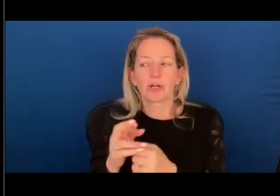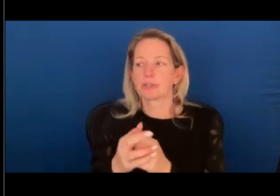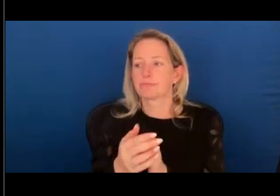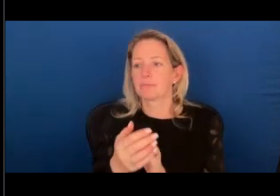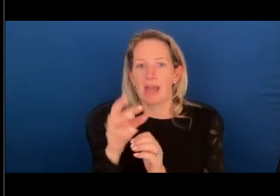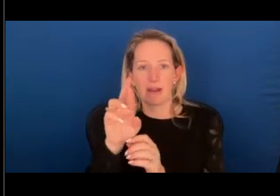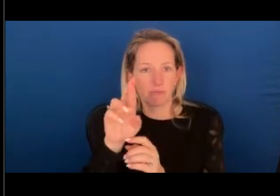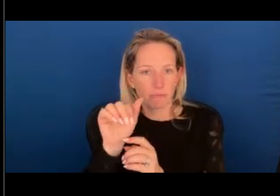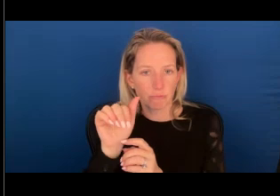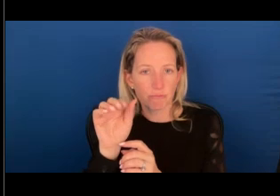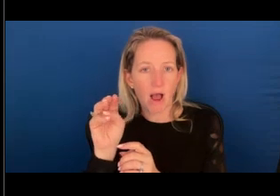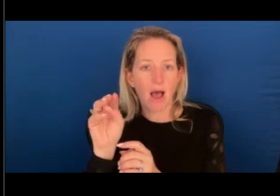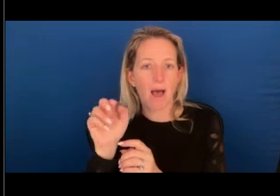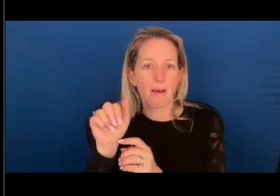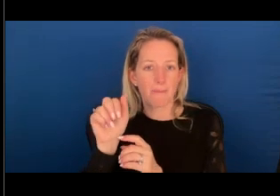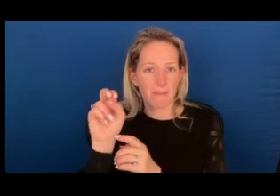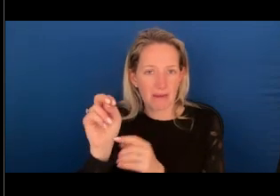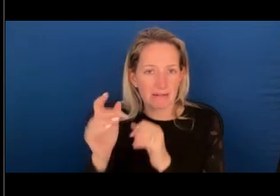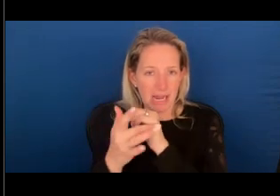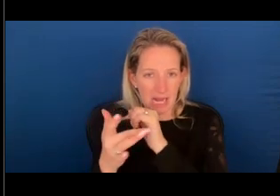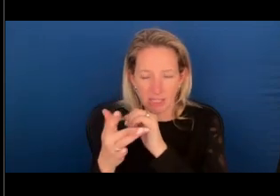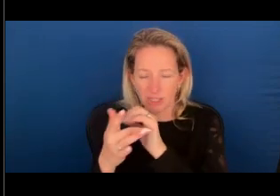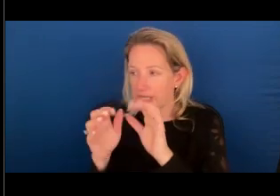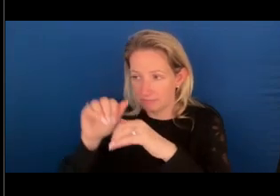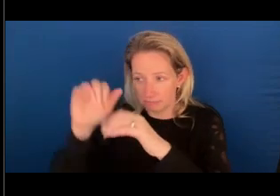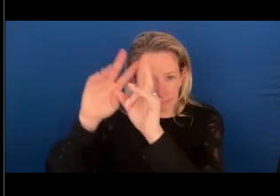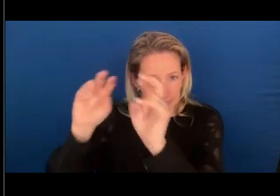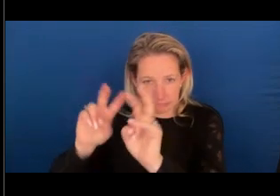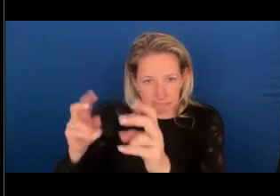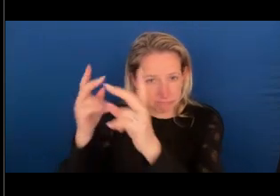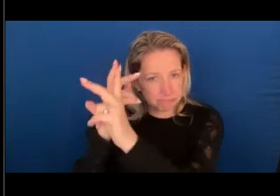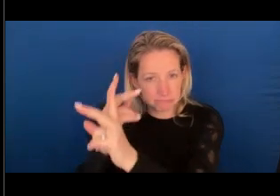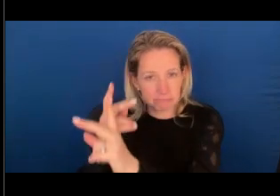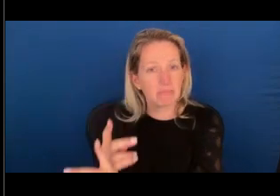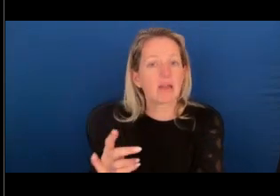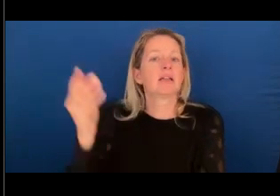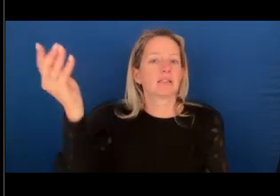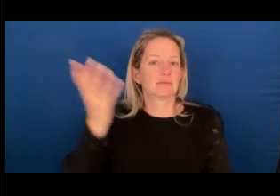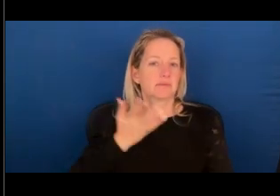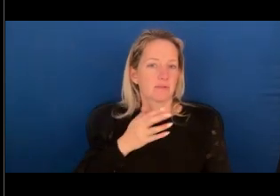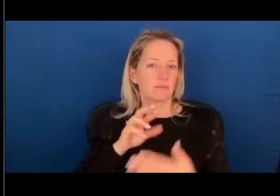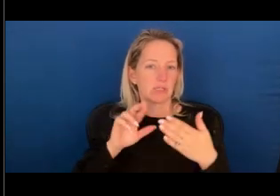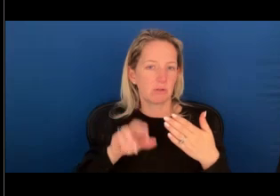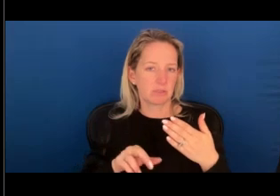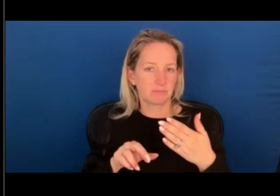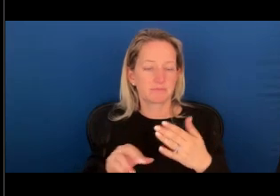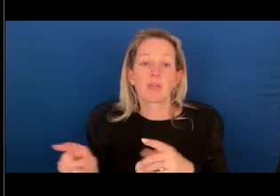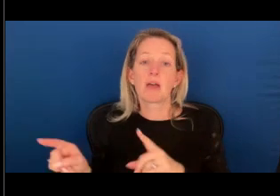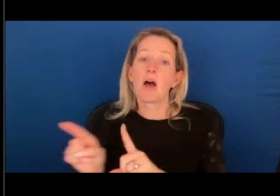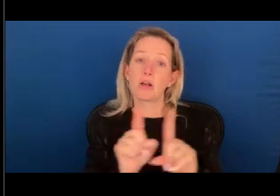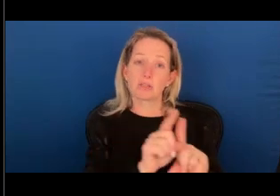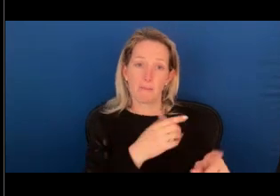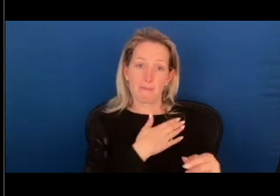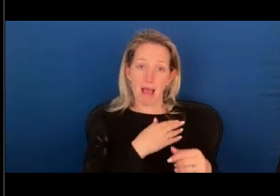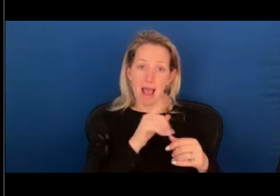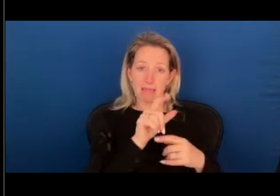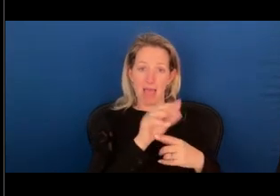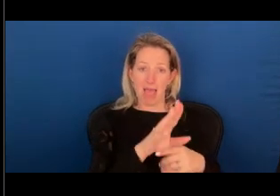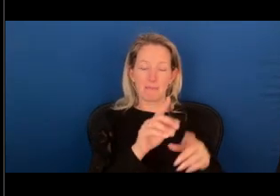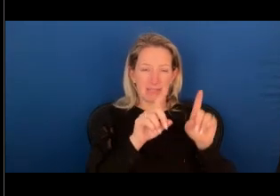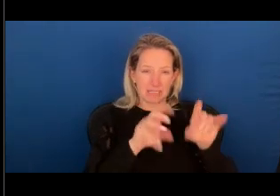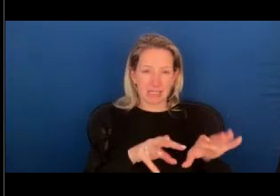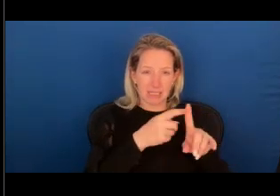Raman technology. Then we get our results from that lab. We also test the samples in my lab for morphology of the particles. I'm